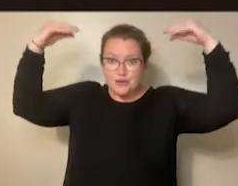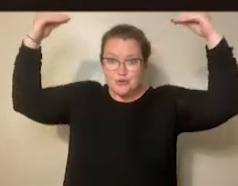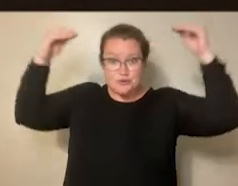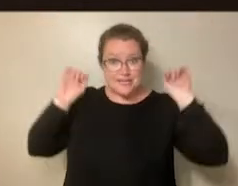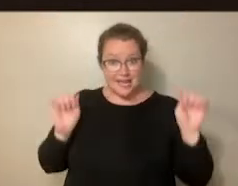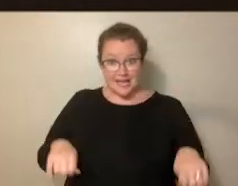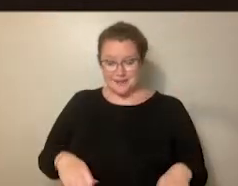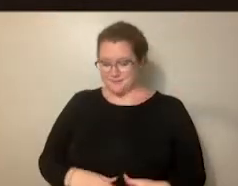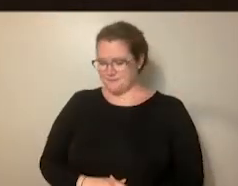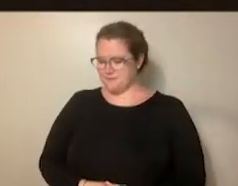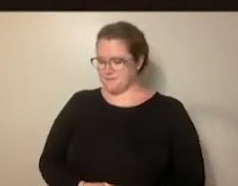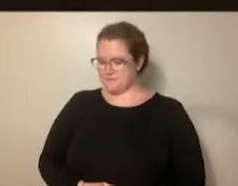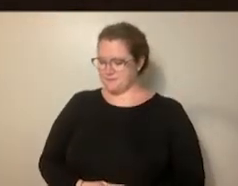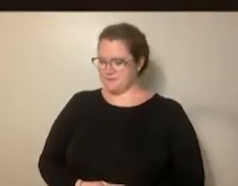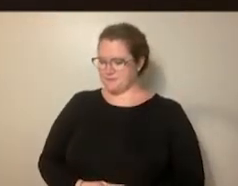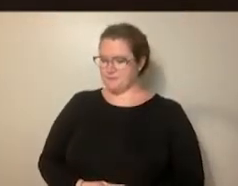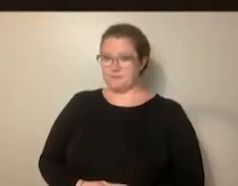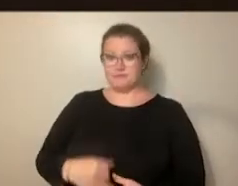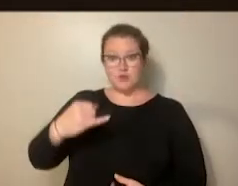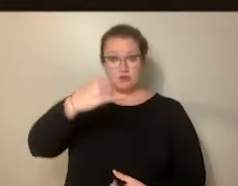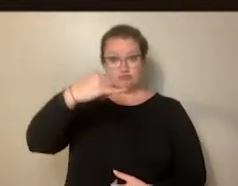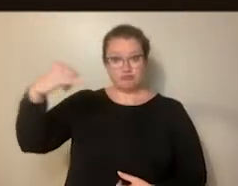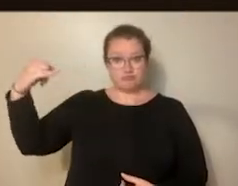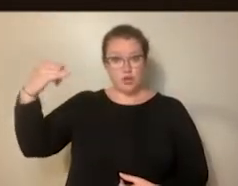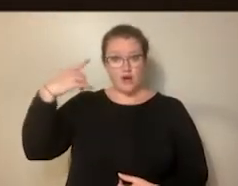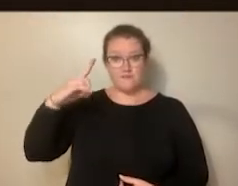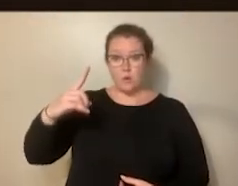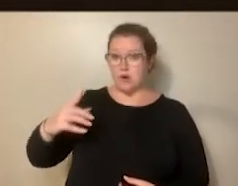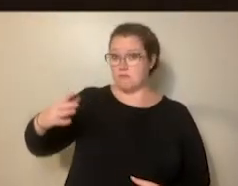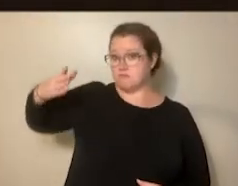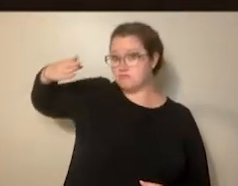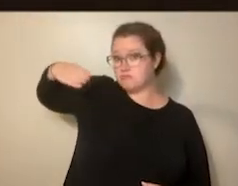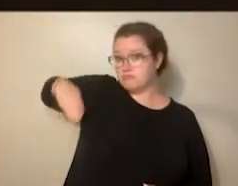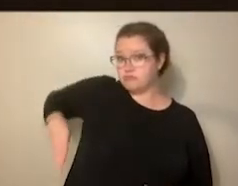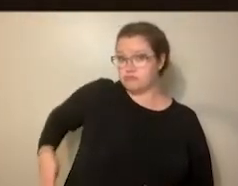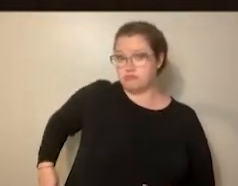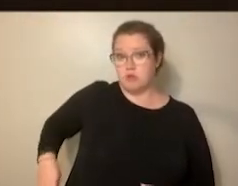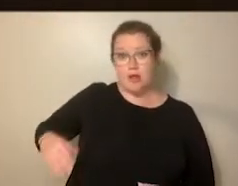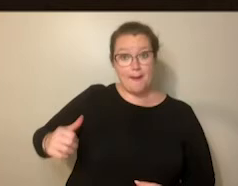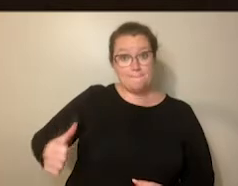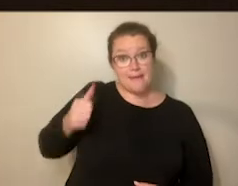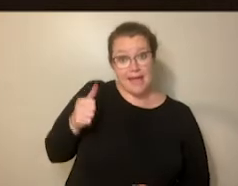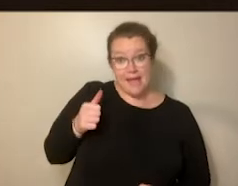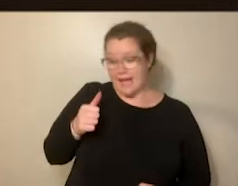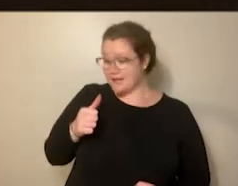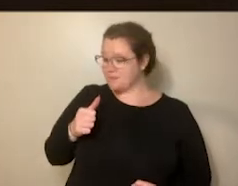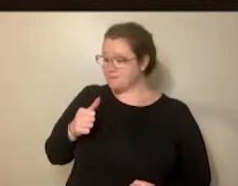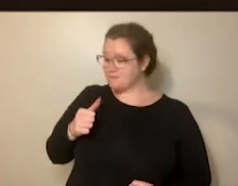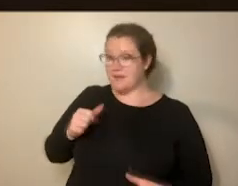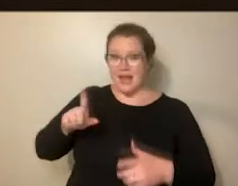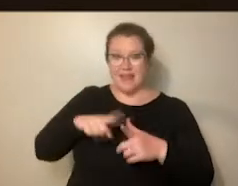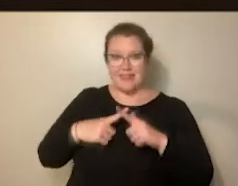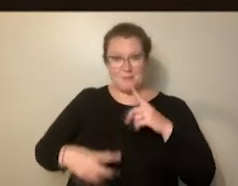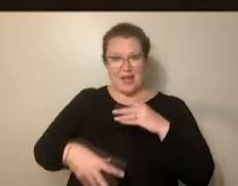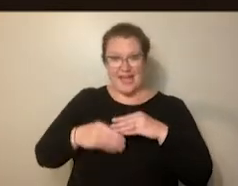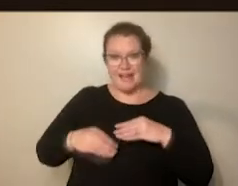I'm going to use a straight line for the cow's back. And bring it down for a tail.